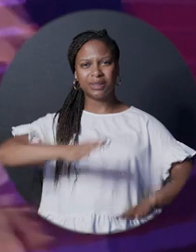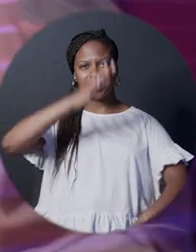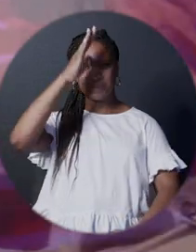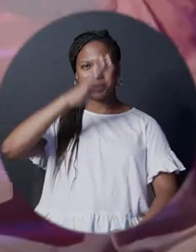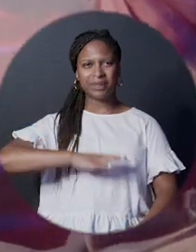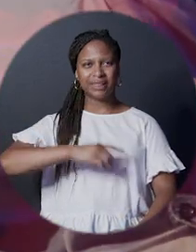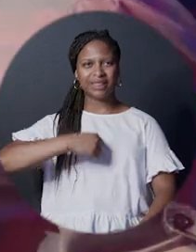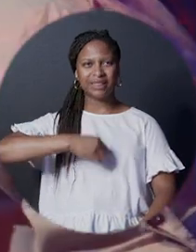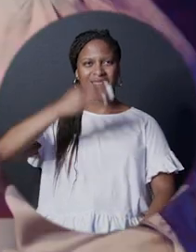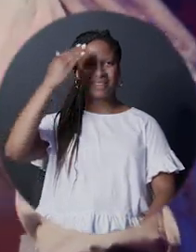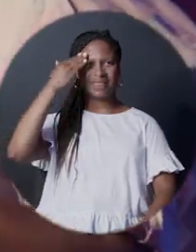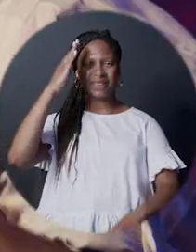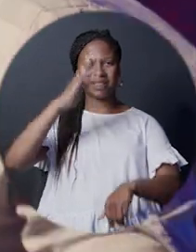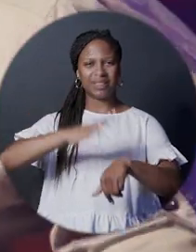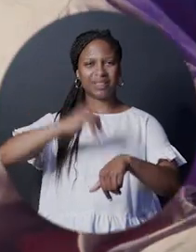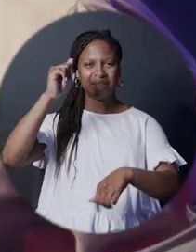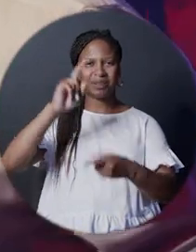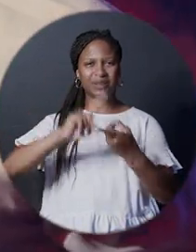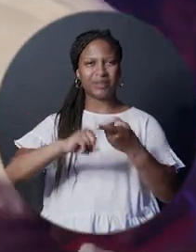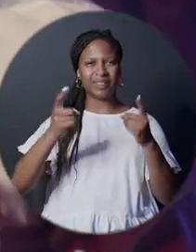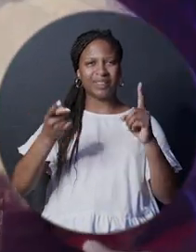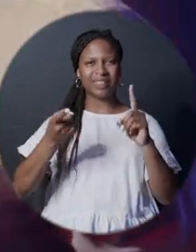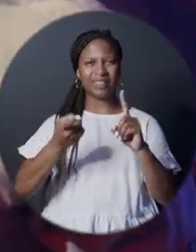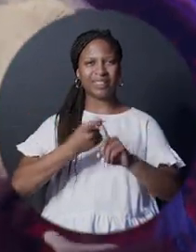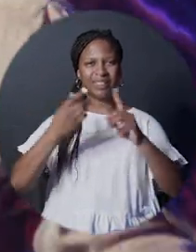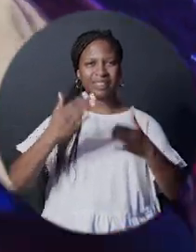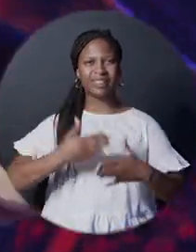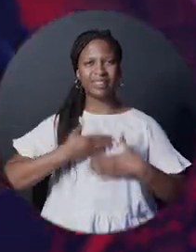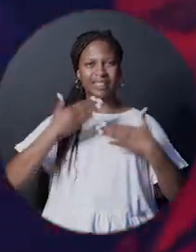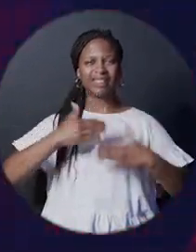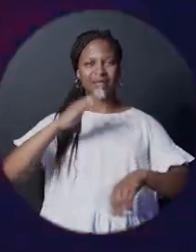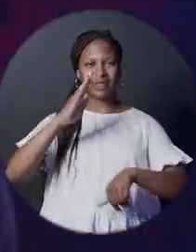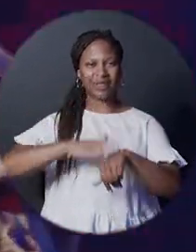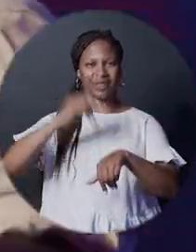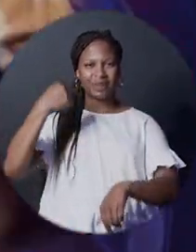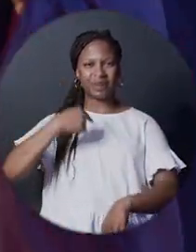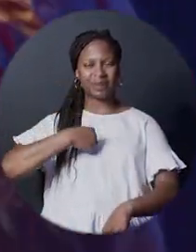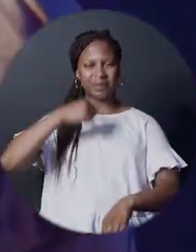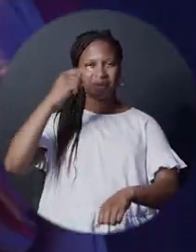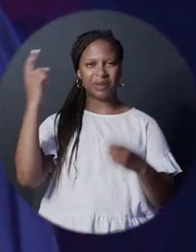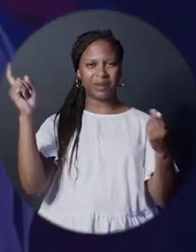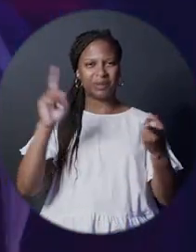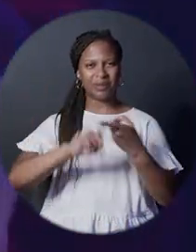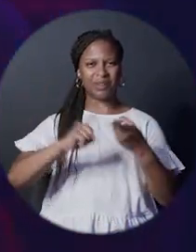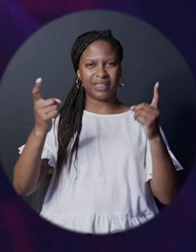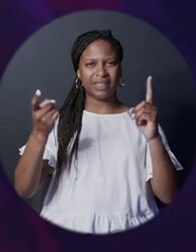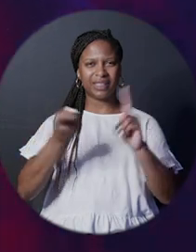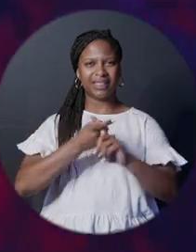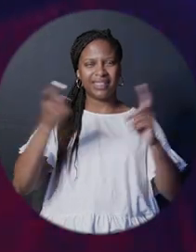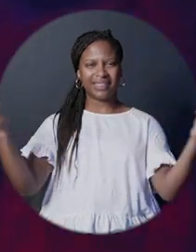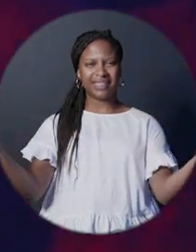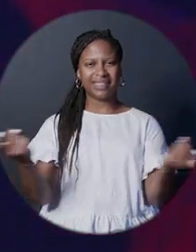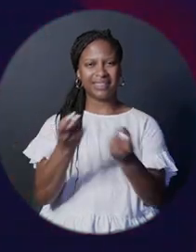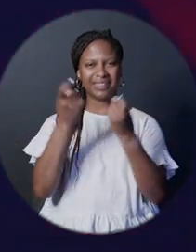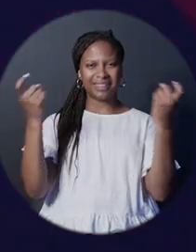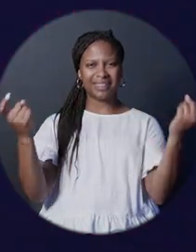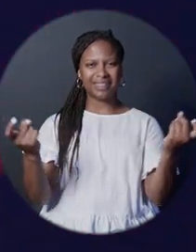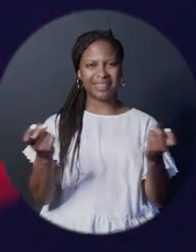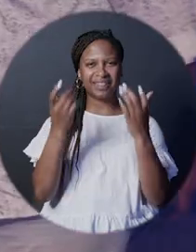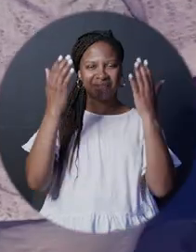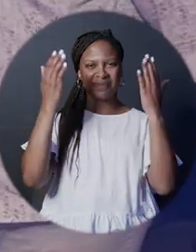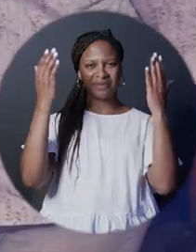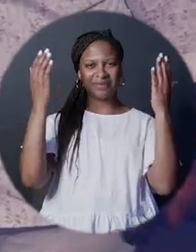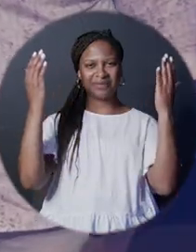the greatest man I know. I'm so glad that I can call him friend. And I'm even gladder that he calls me friend.